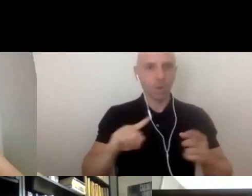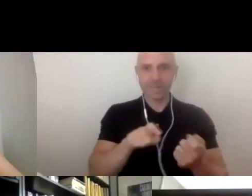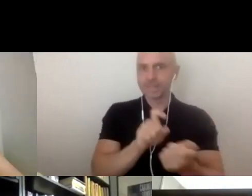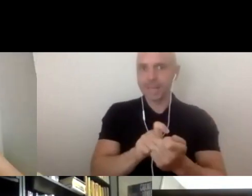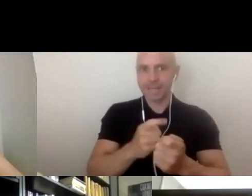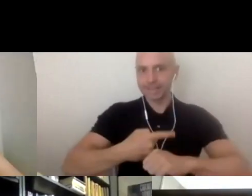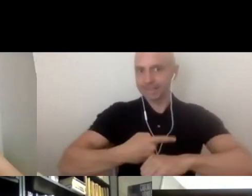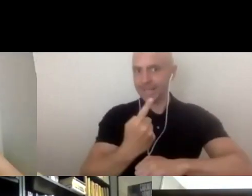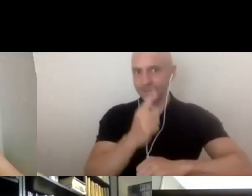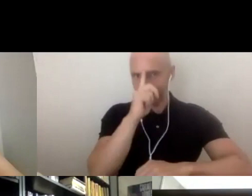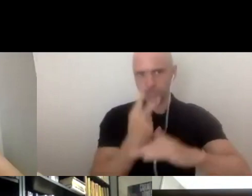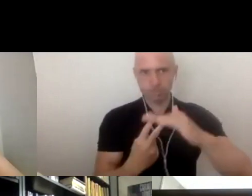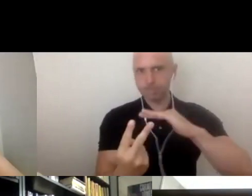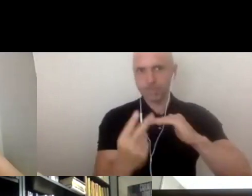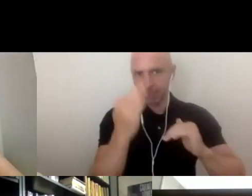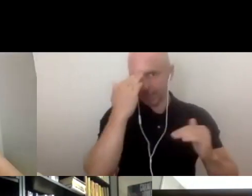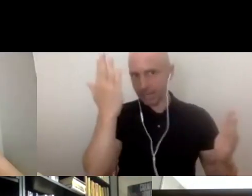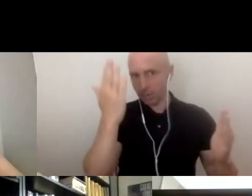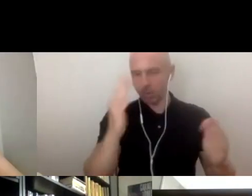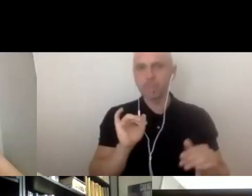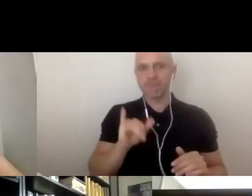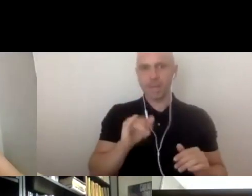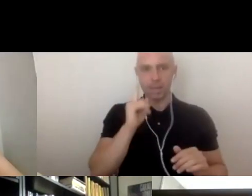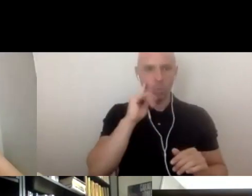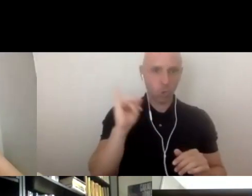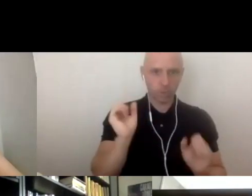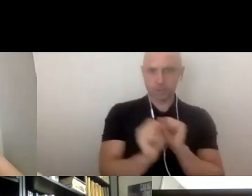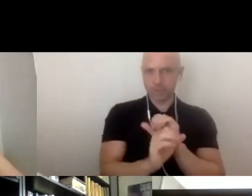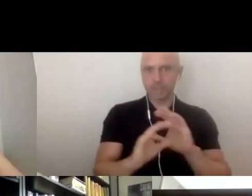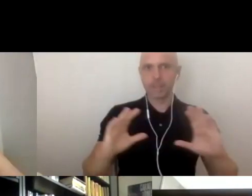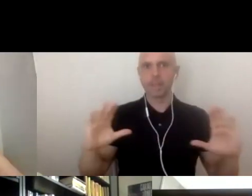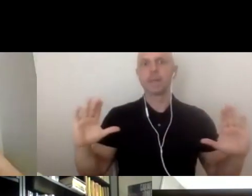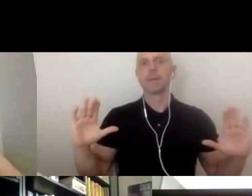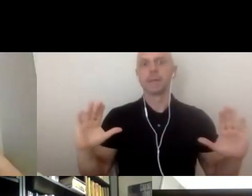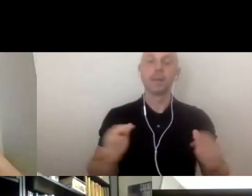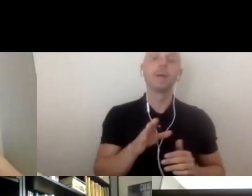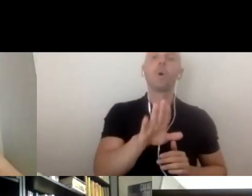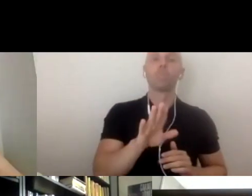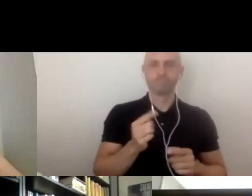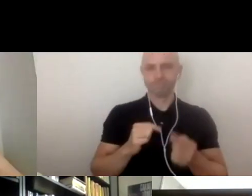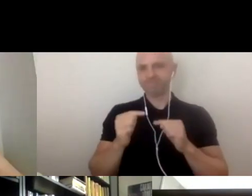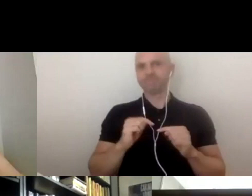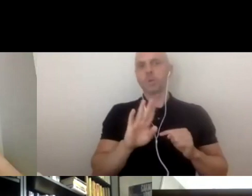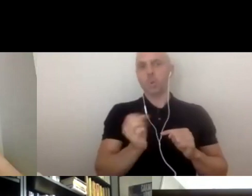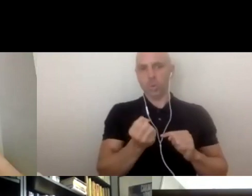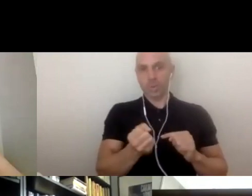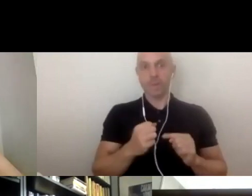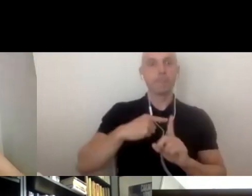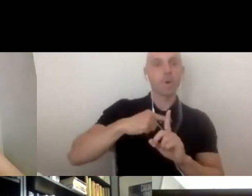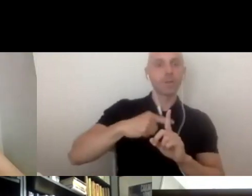I hand off to my colleagues, there's just a few things I'd like to bring to your attention, some good news things. So